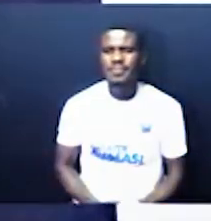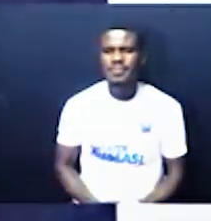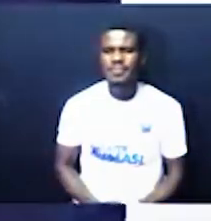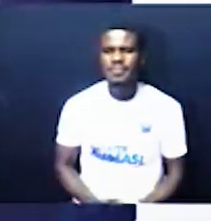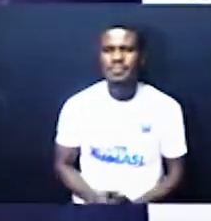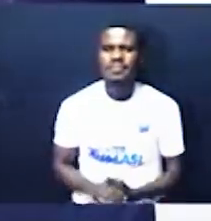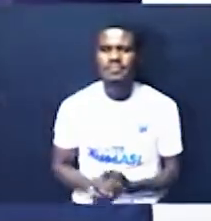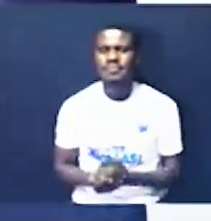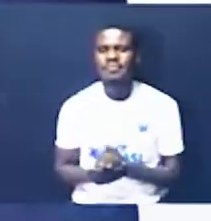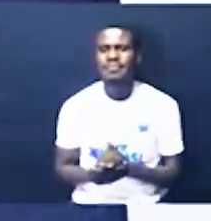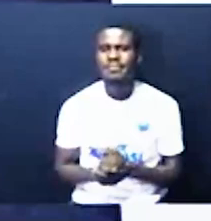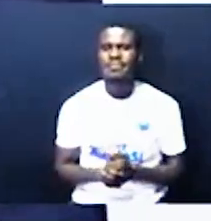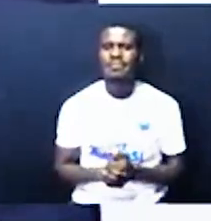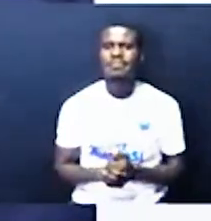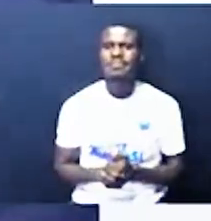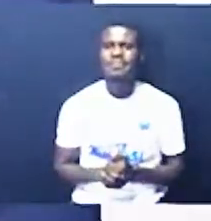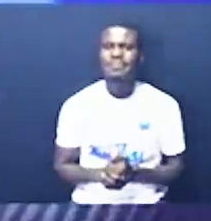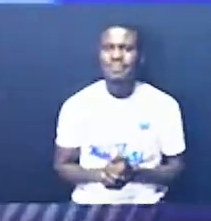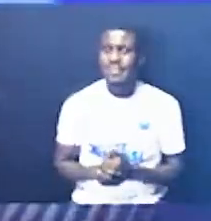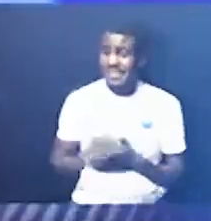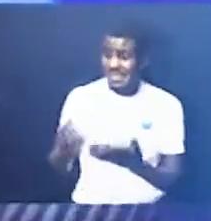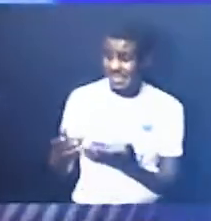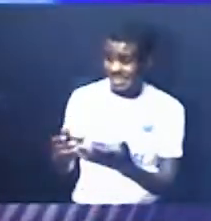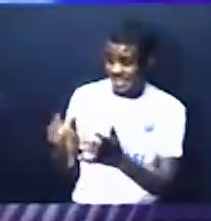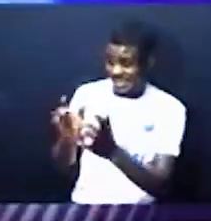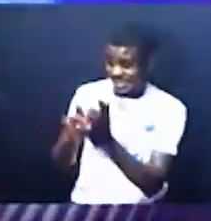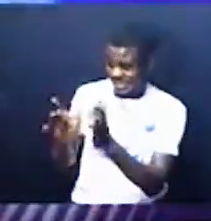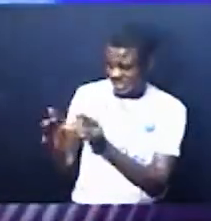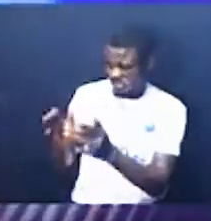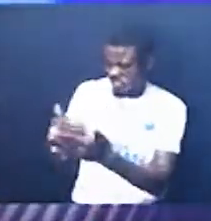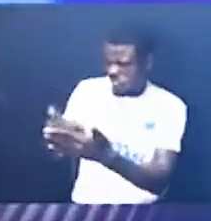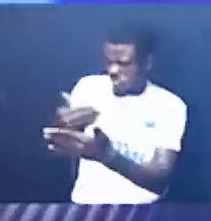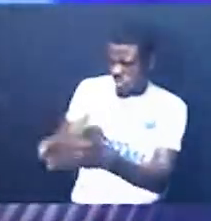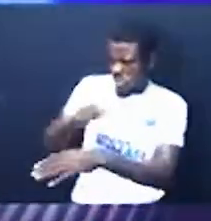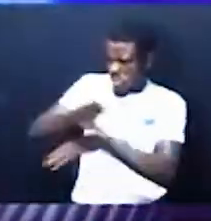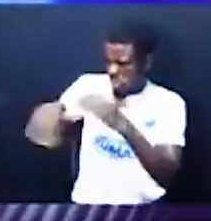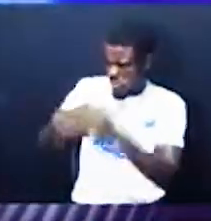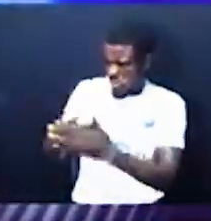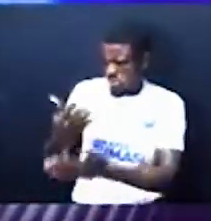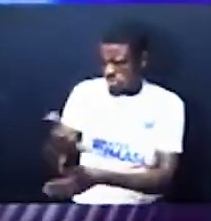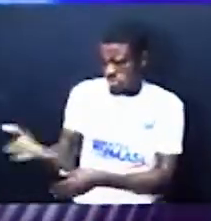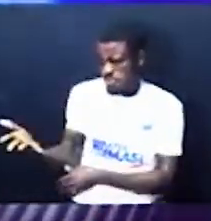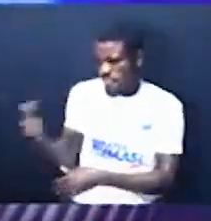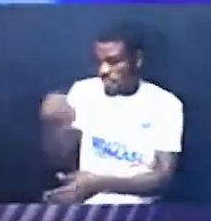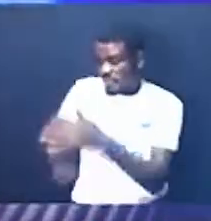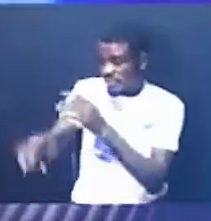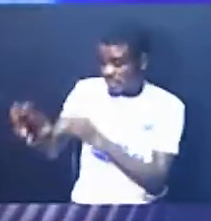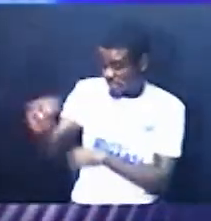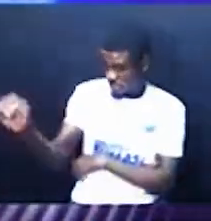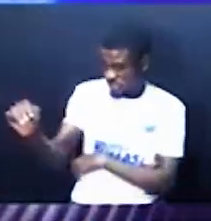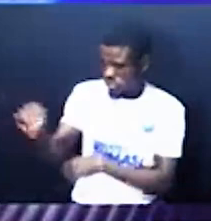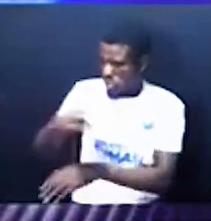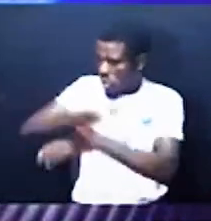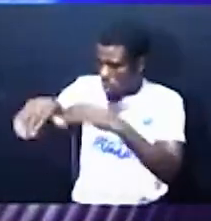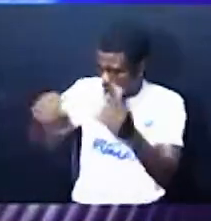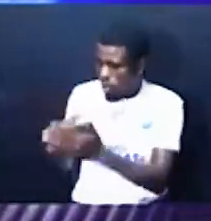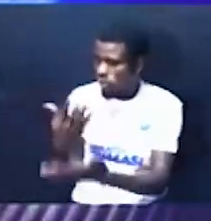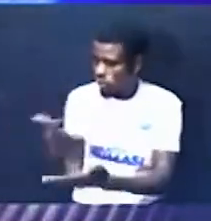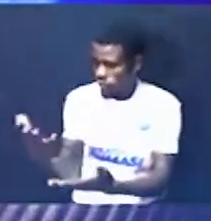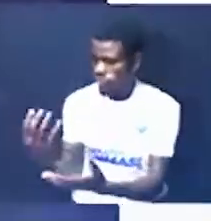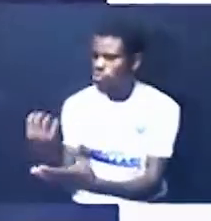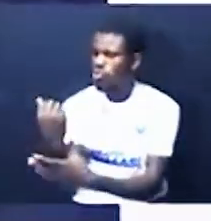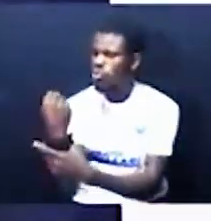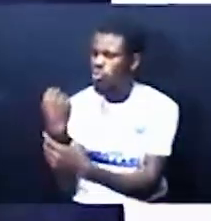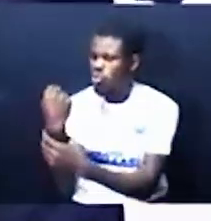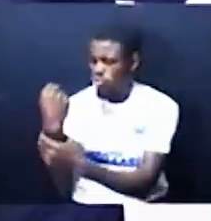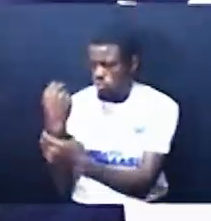no. He is before all things, and in him all things hold together.